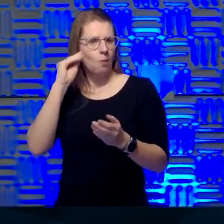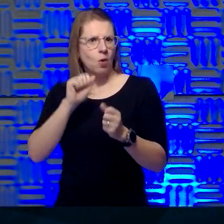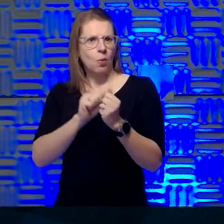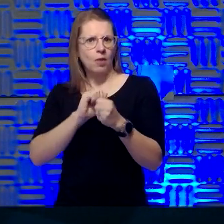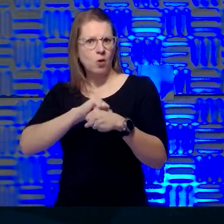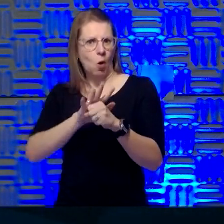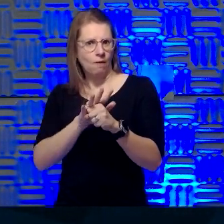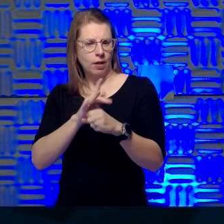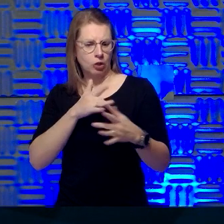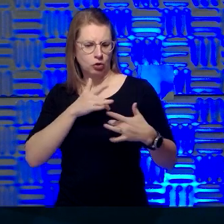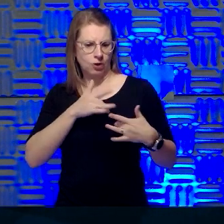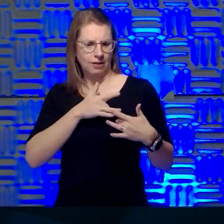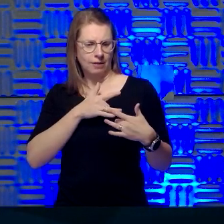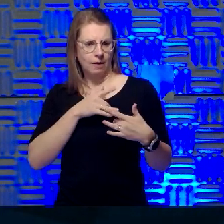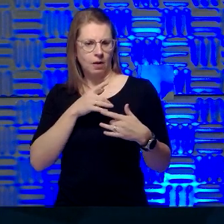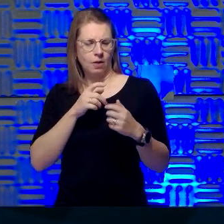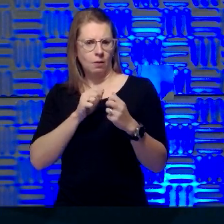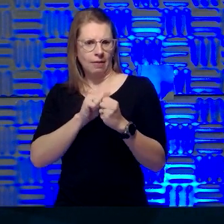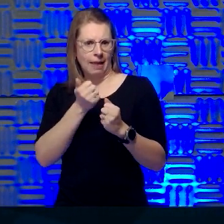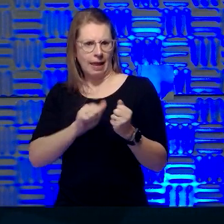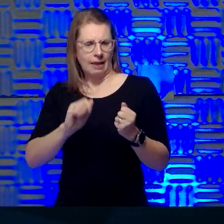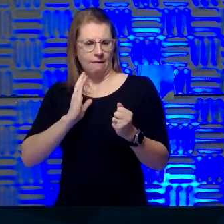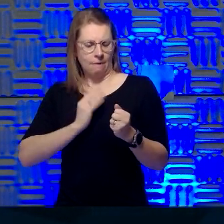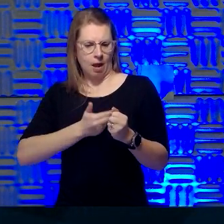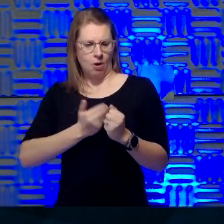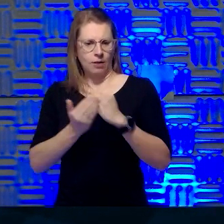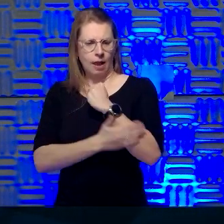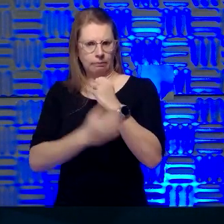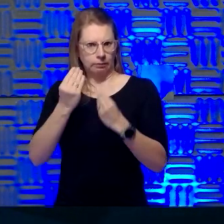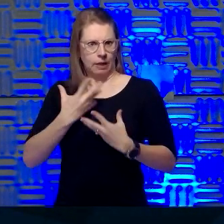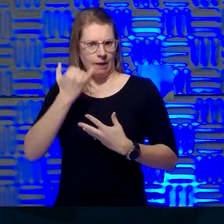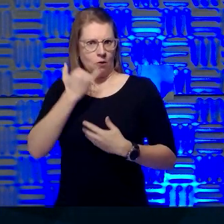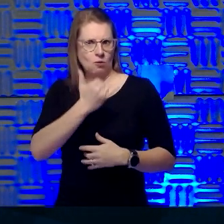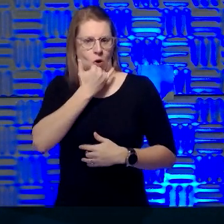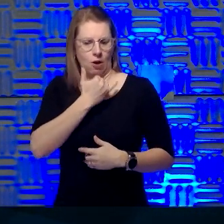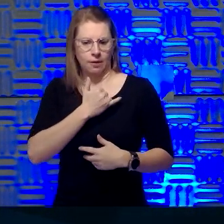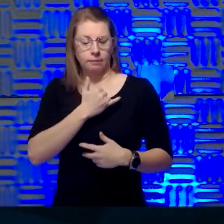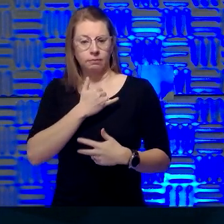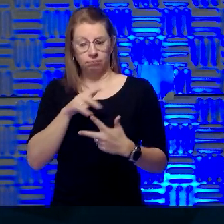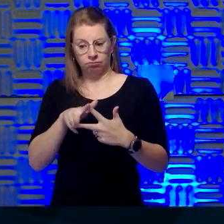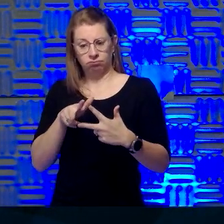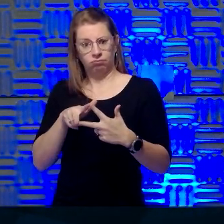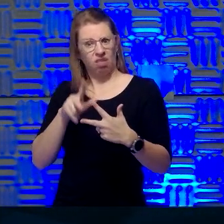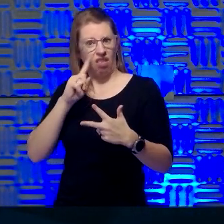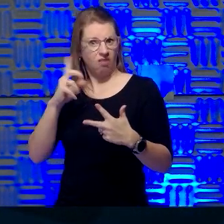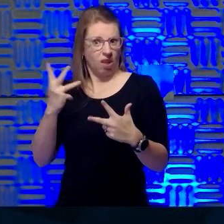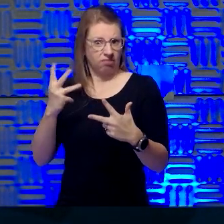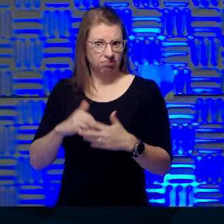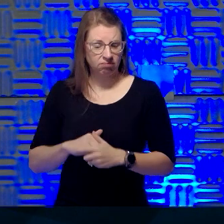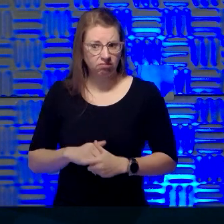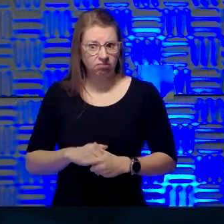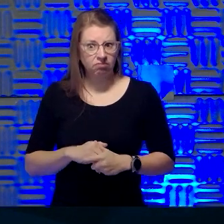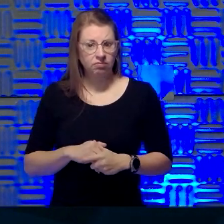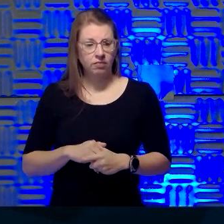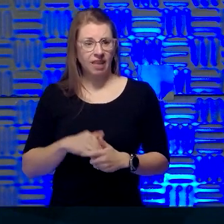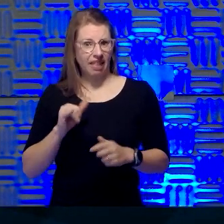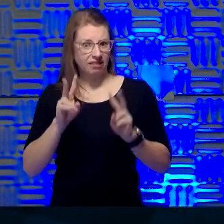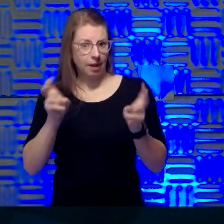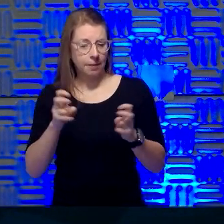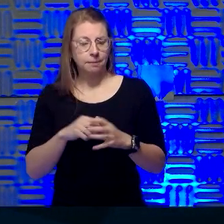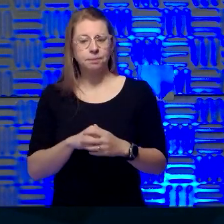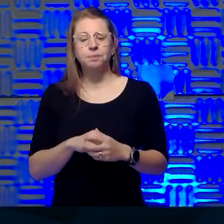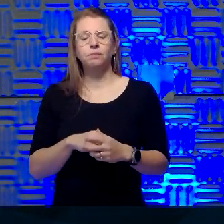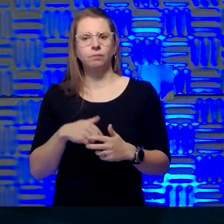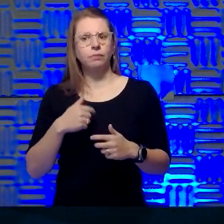concerns in any of our counties. Let me know if I'm wrong. Mark or gentlemen. Christian, thoughts about that? I would concur what